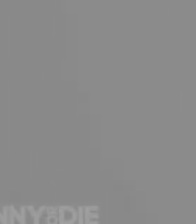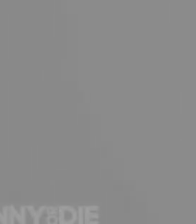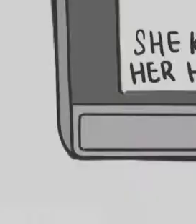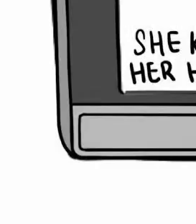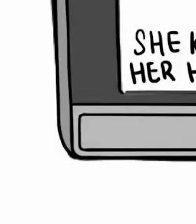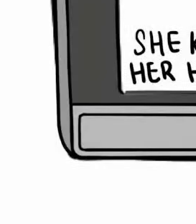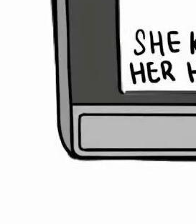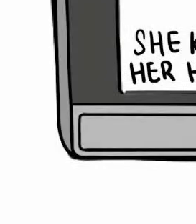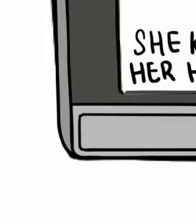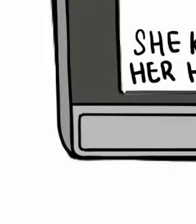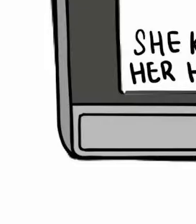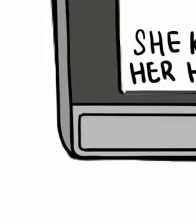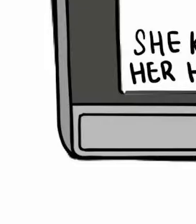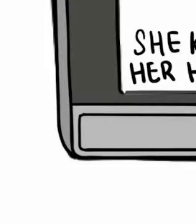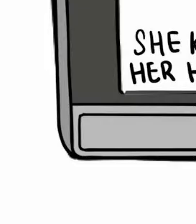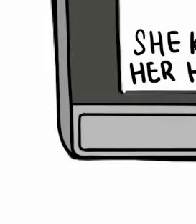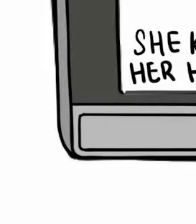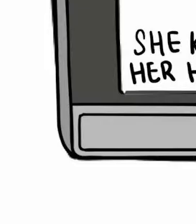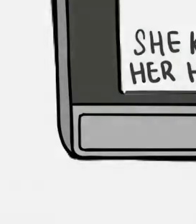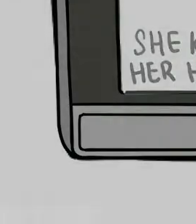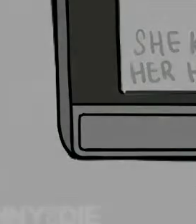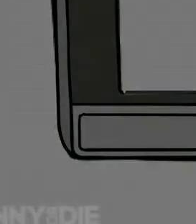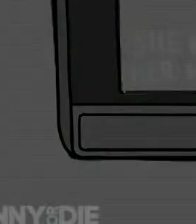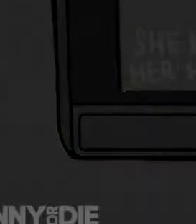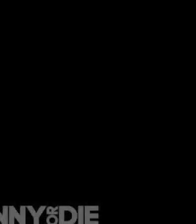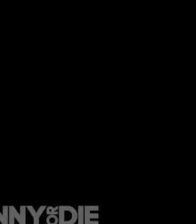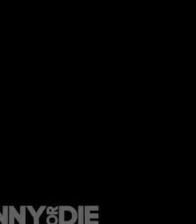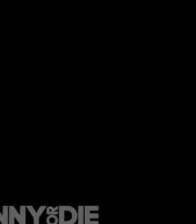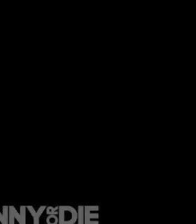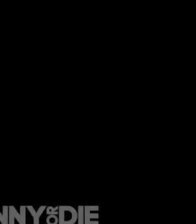emergency, stay your ass at home.